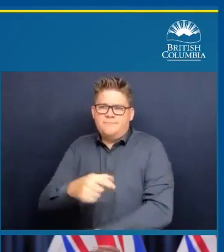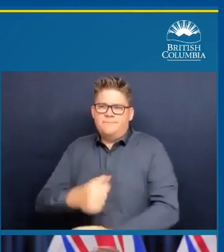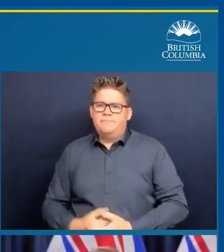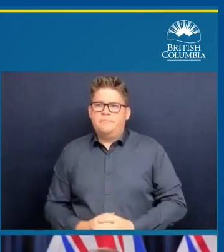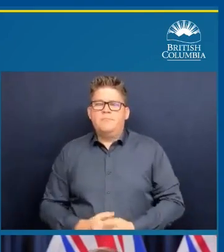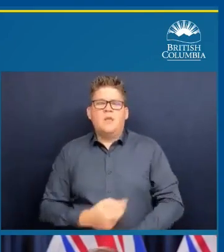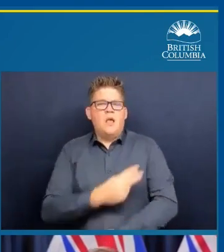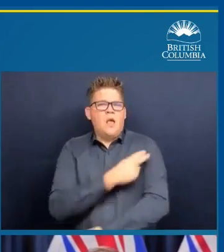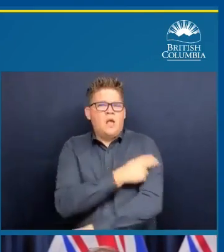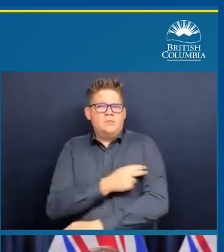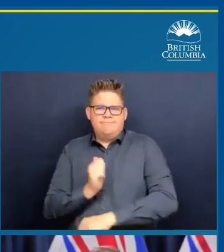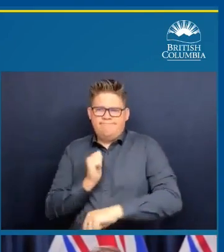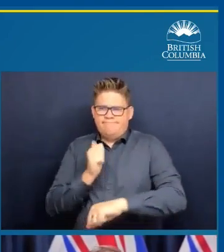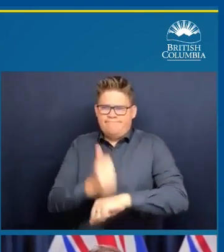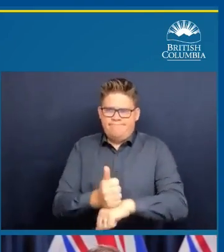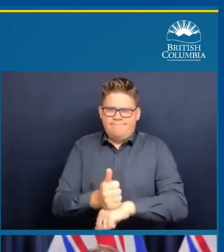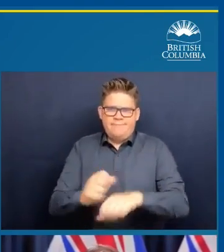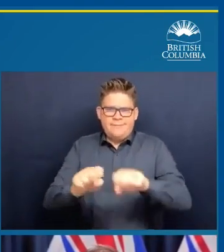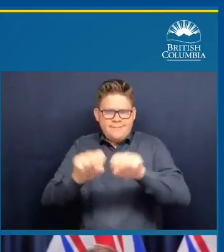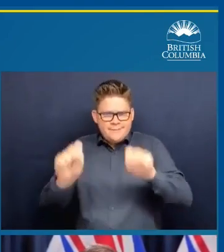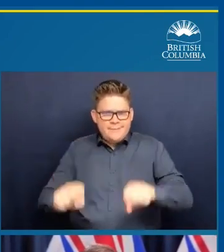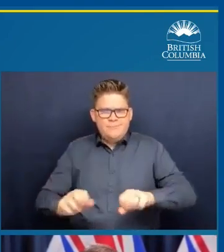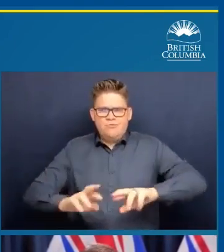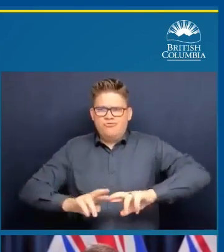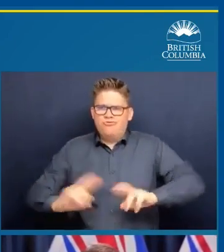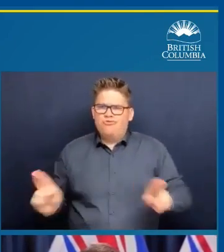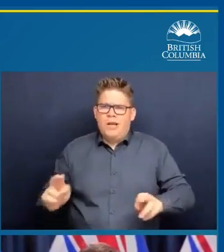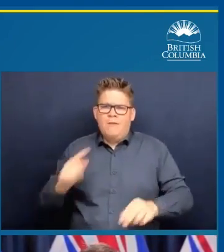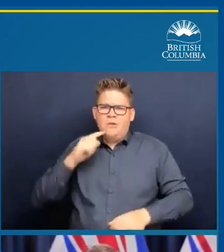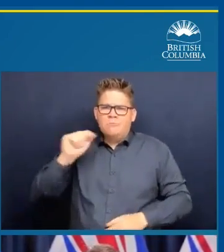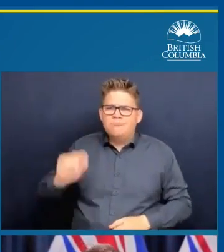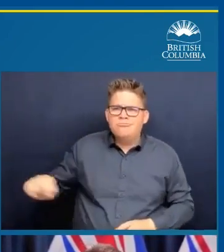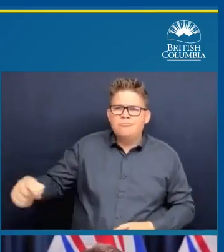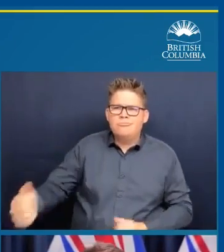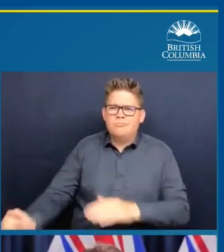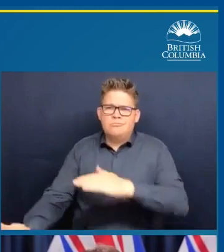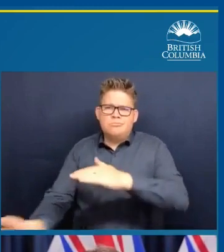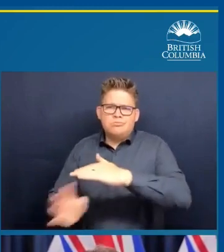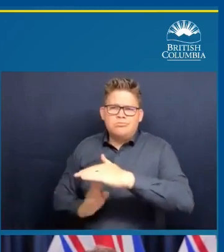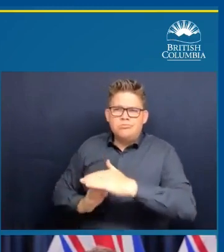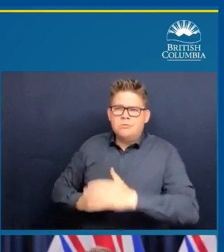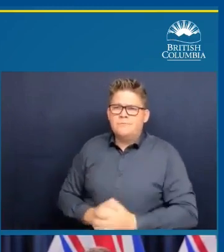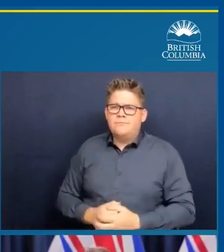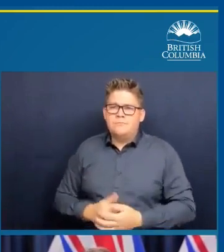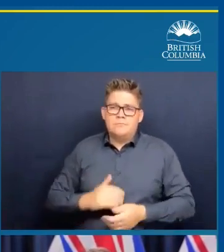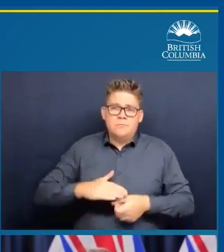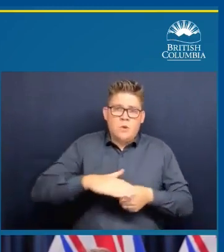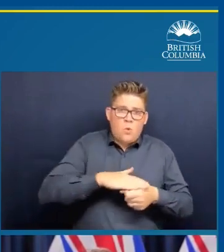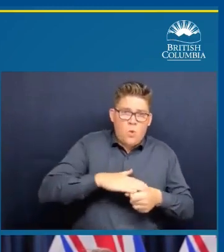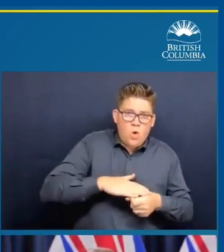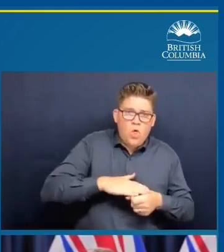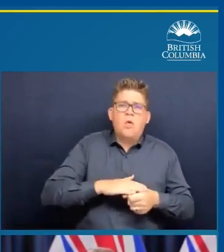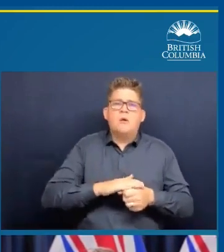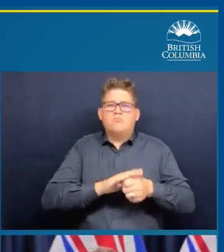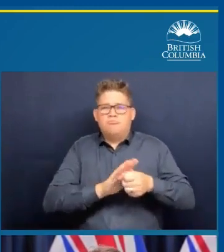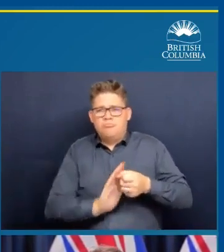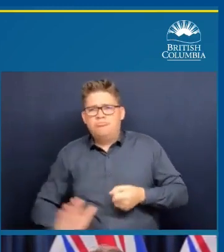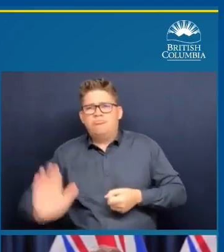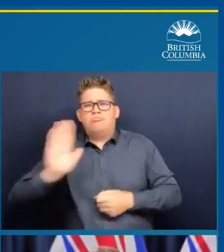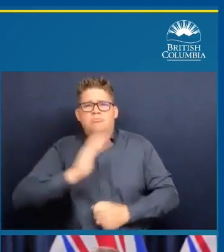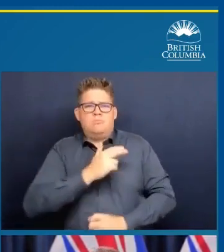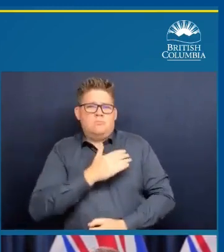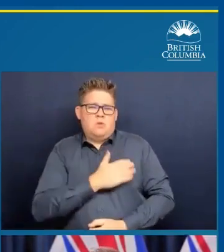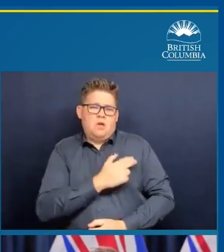high patient volumes, including regional and provincial surge plans. They've been planning for various scenarios and are ready to respond